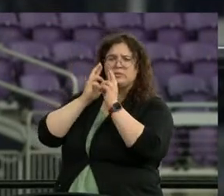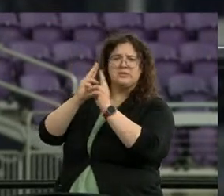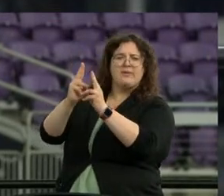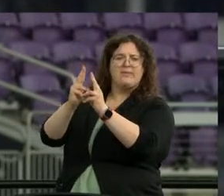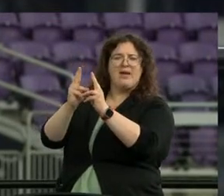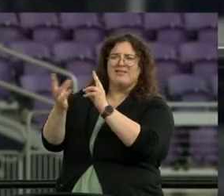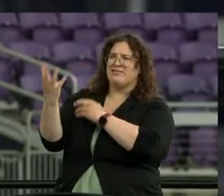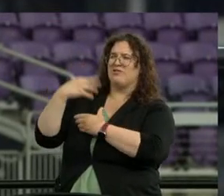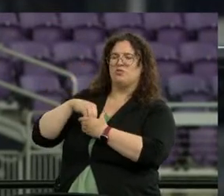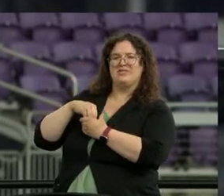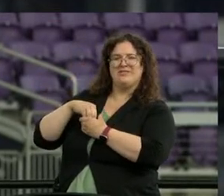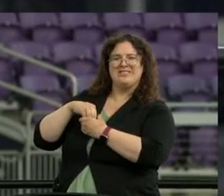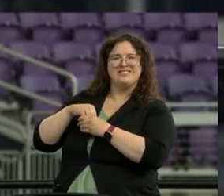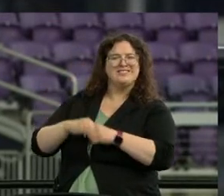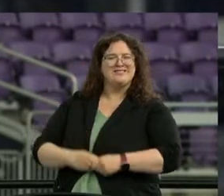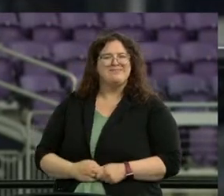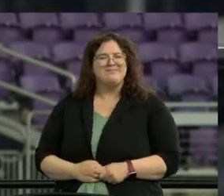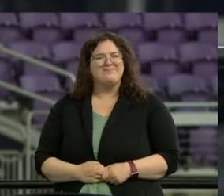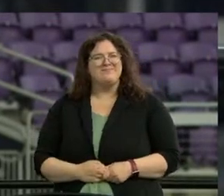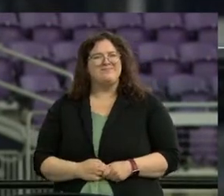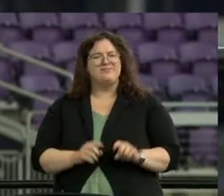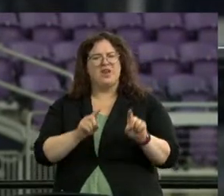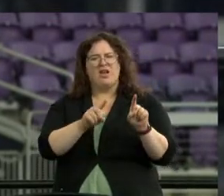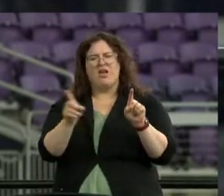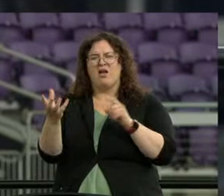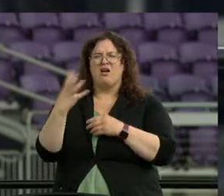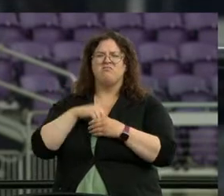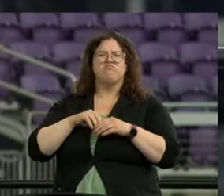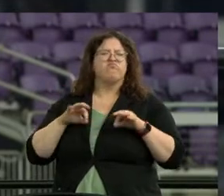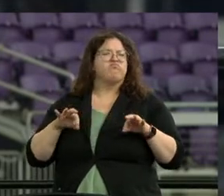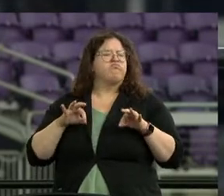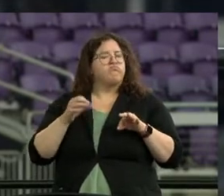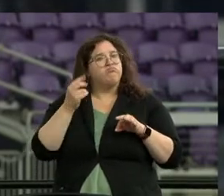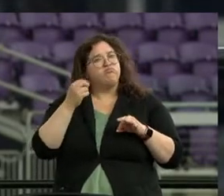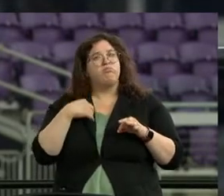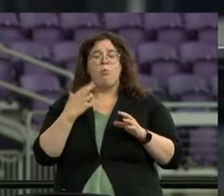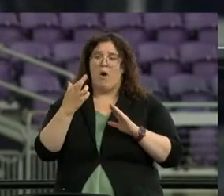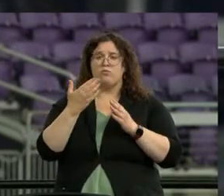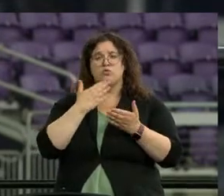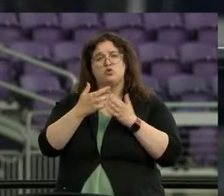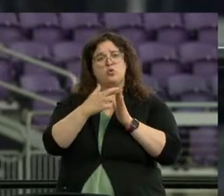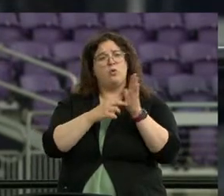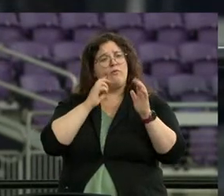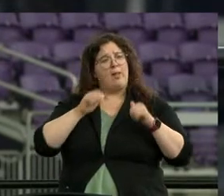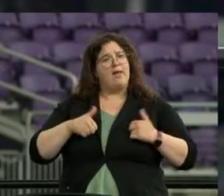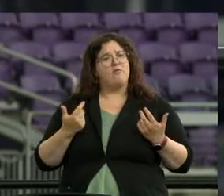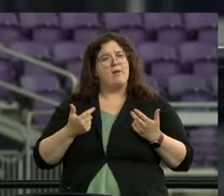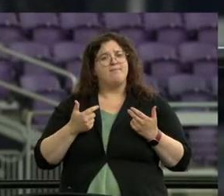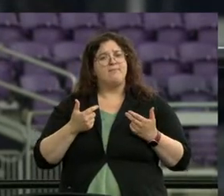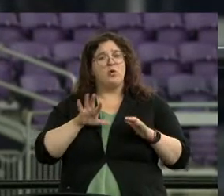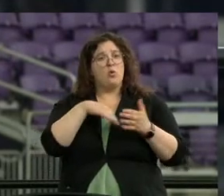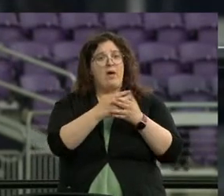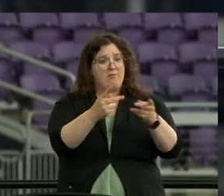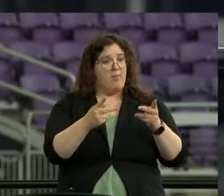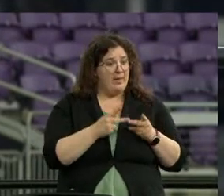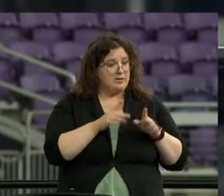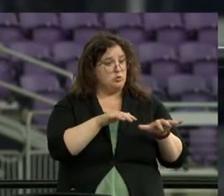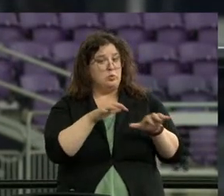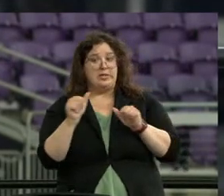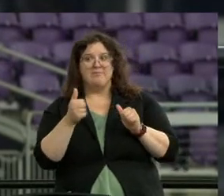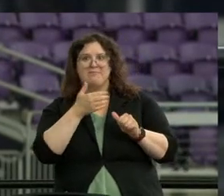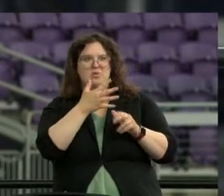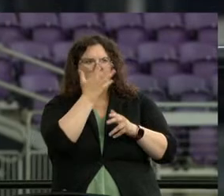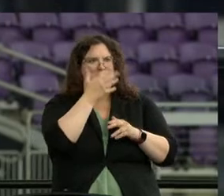and inclusivity. There is a rule in life to leave a place better than you found it, and you have done so, class of 2023.